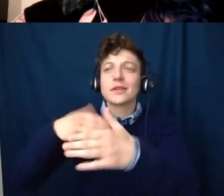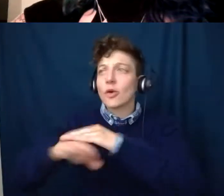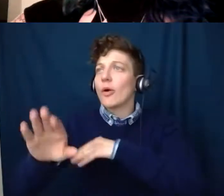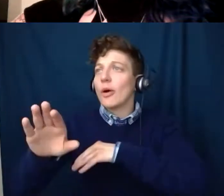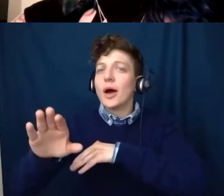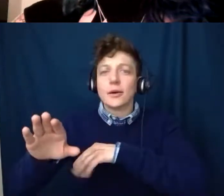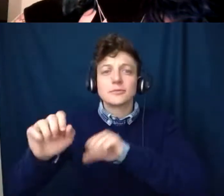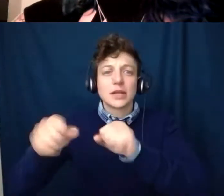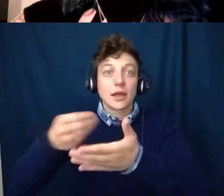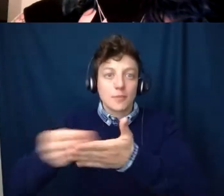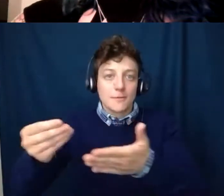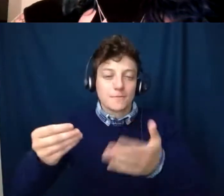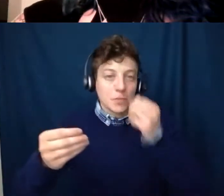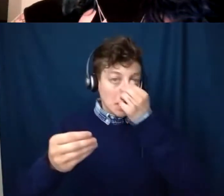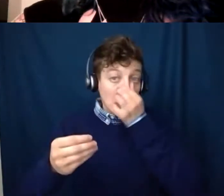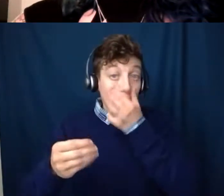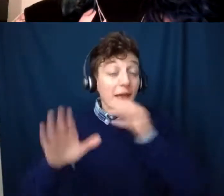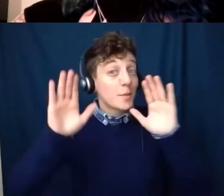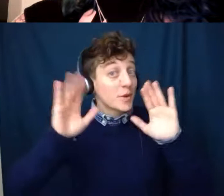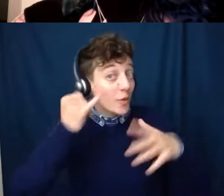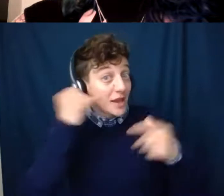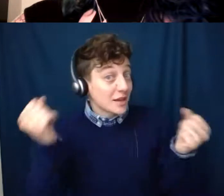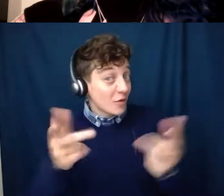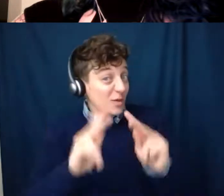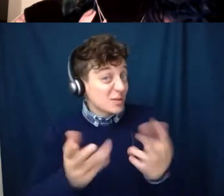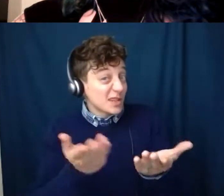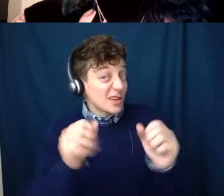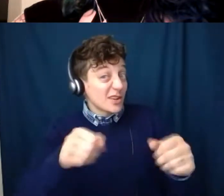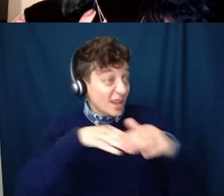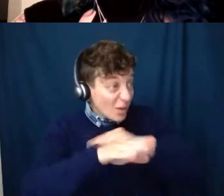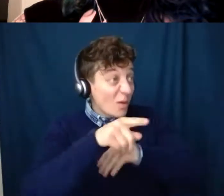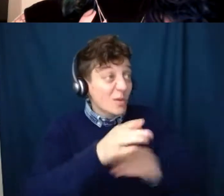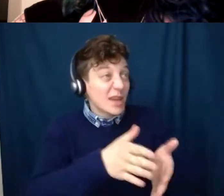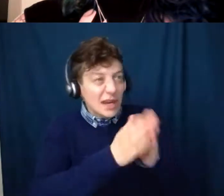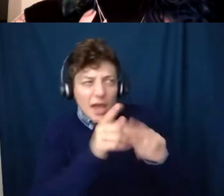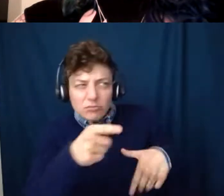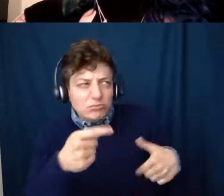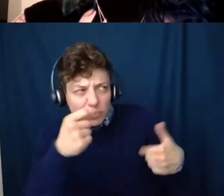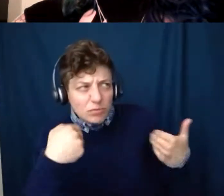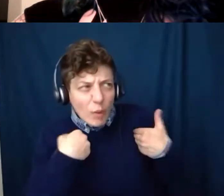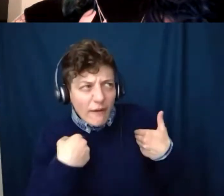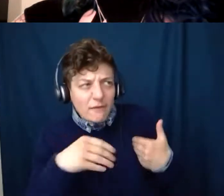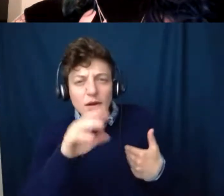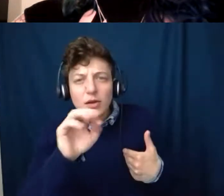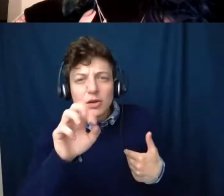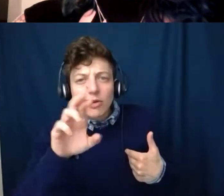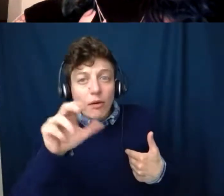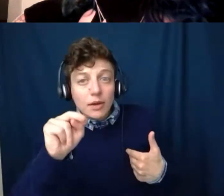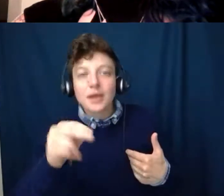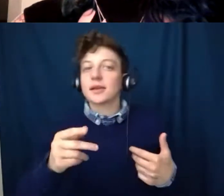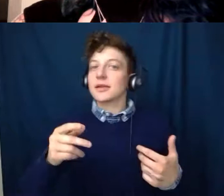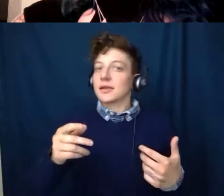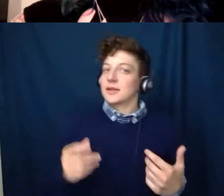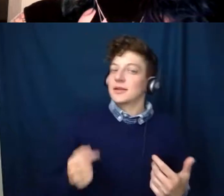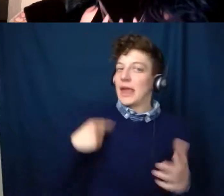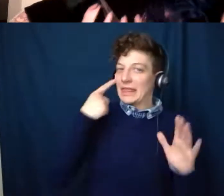great if all of you will walk into your local pharmacy and ask them if they stock Narcan, because they should. And if they don't, maybe I think